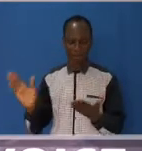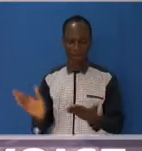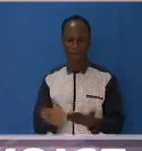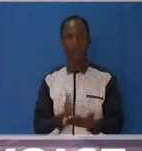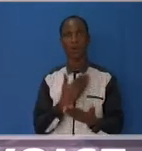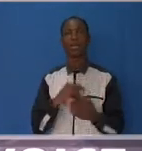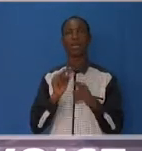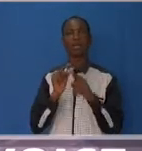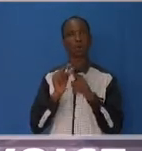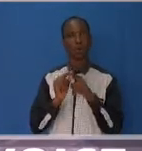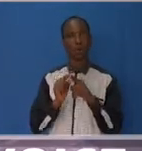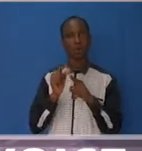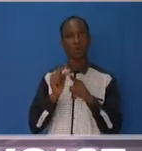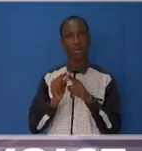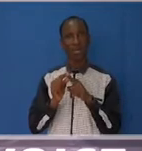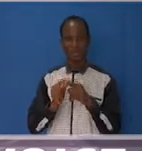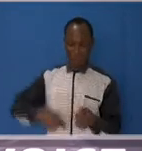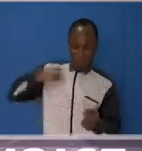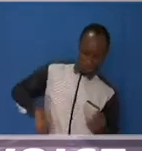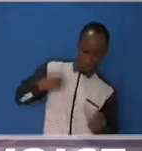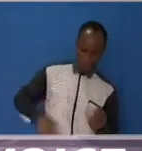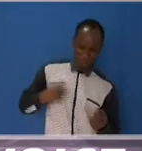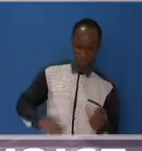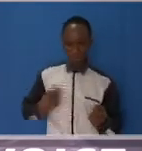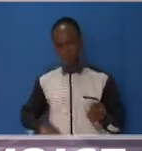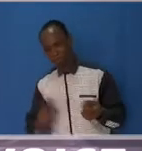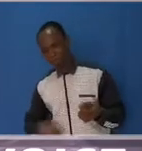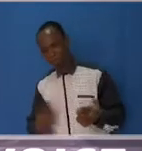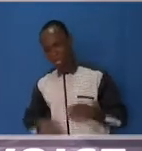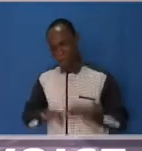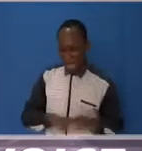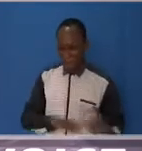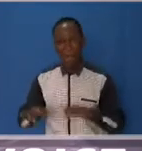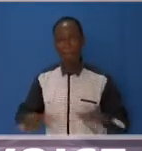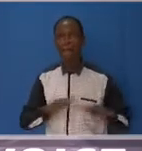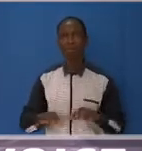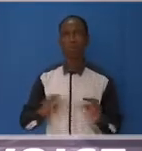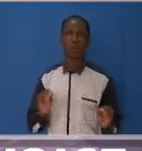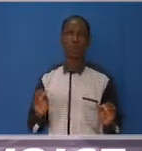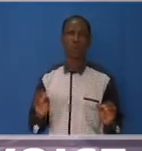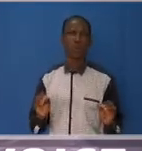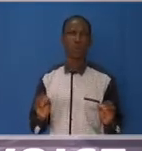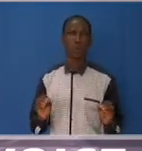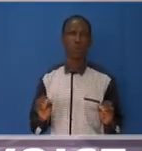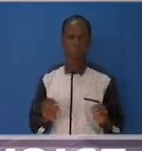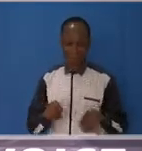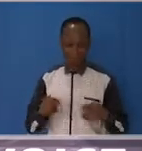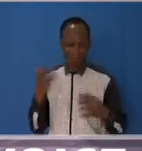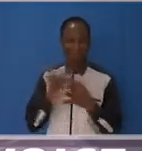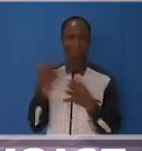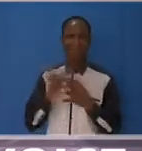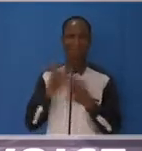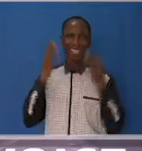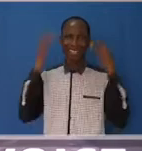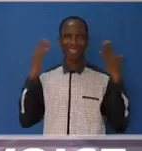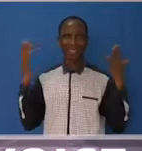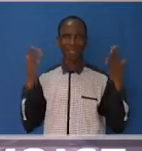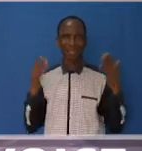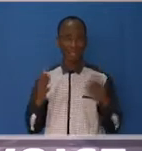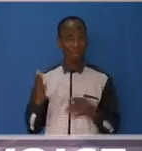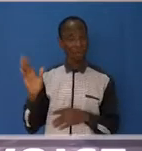enya isenkuo ana gita ana omu mmoro ntwene na emum na omu de won techre